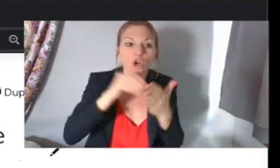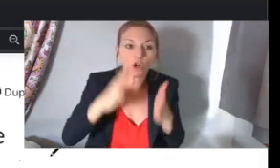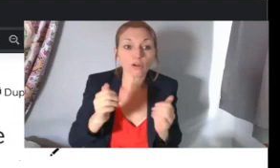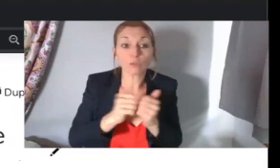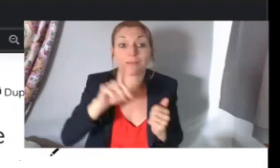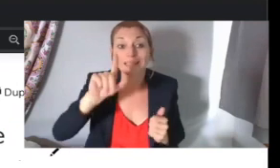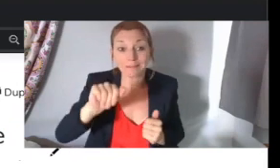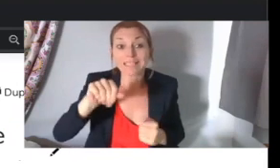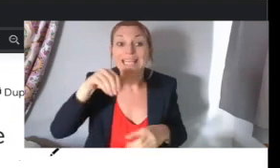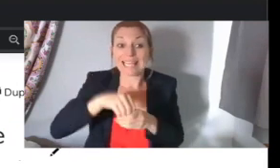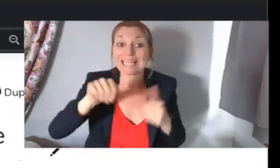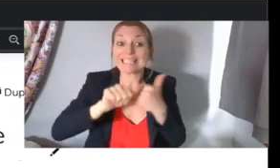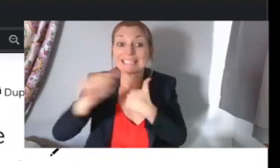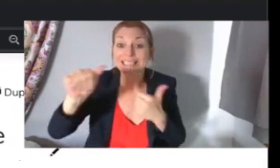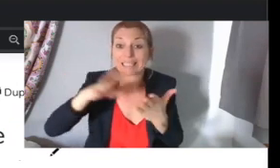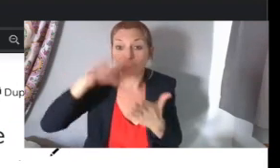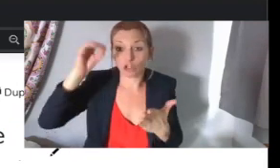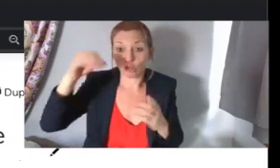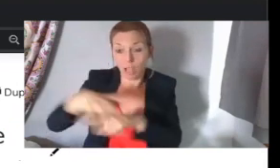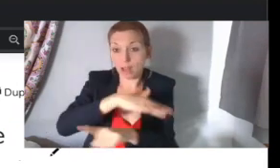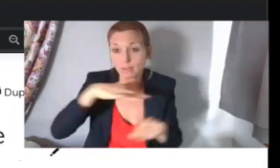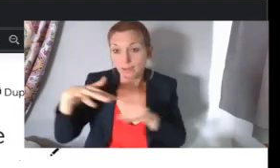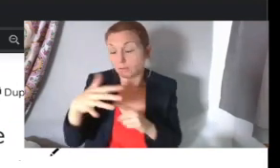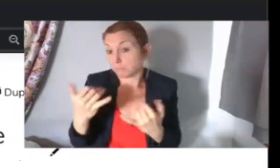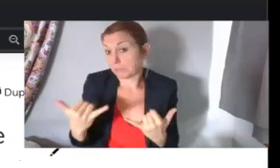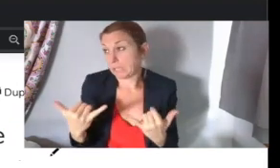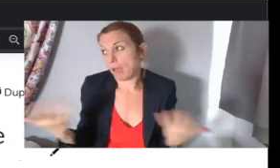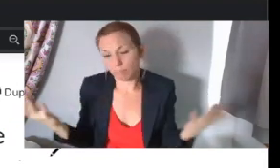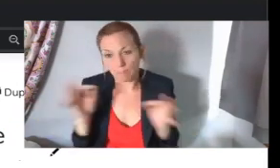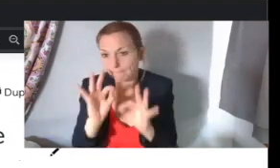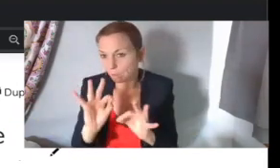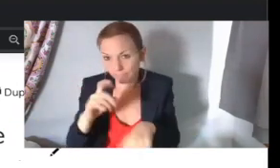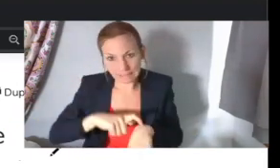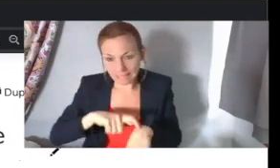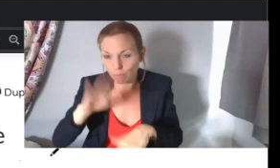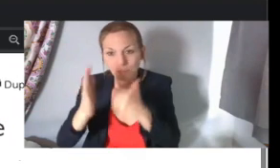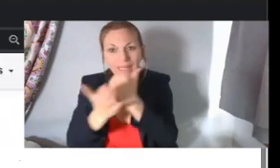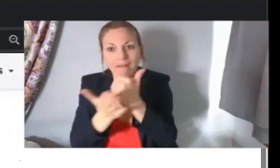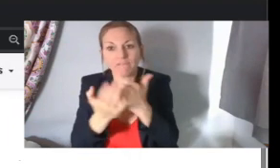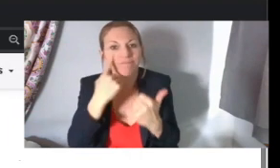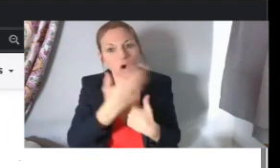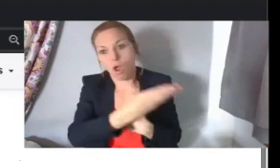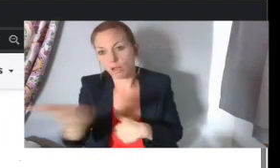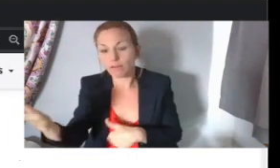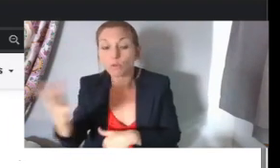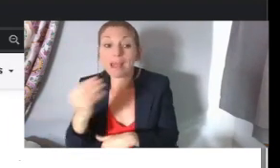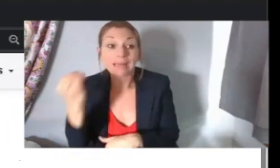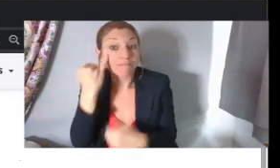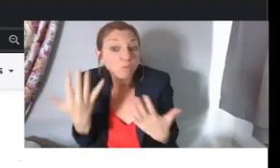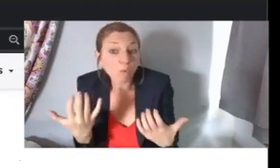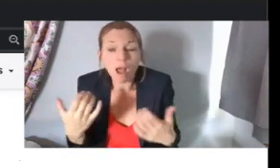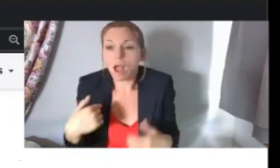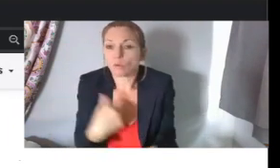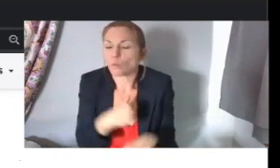is might be really helpful for all of you. So if you guys want, we're happy to share this workspace with you.